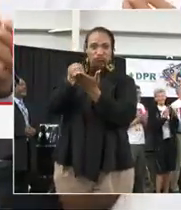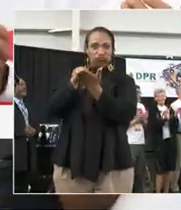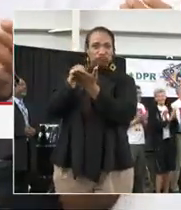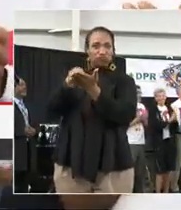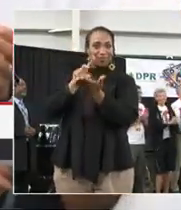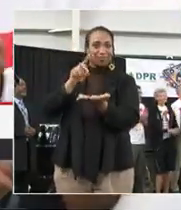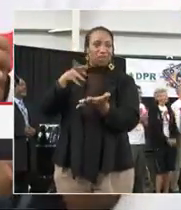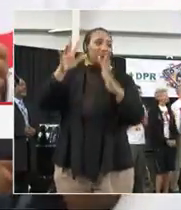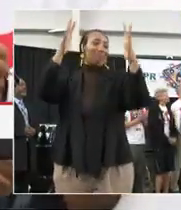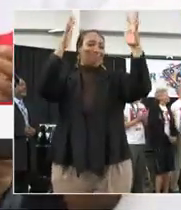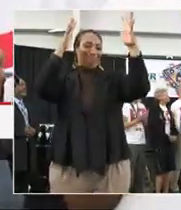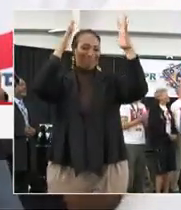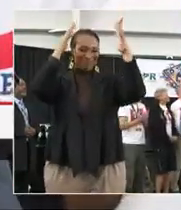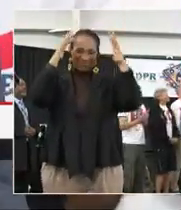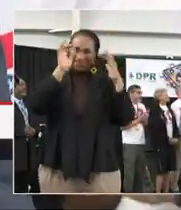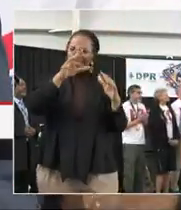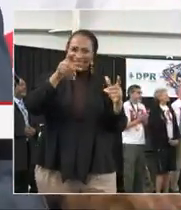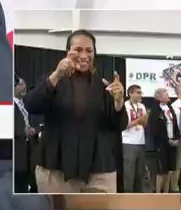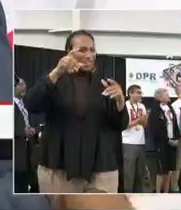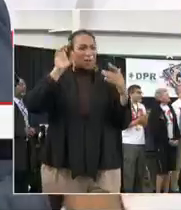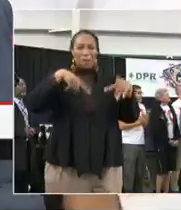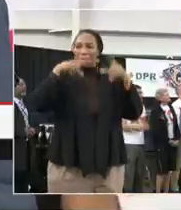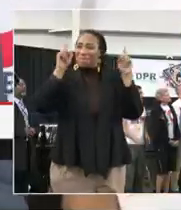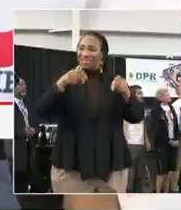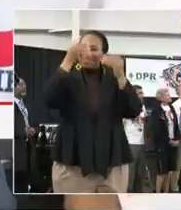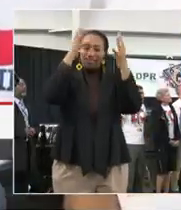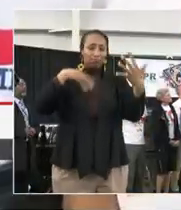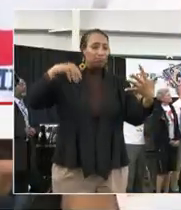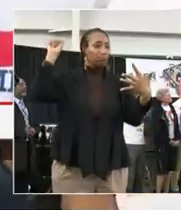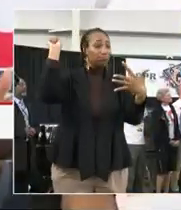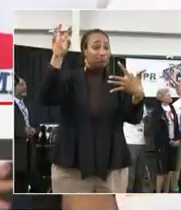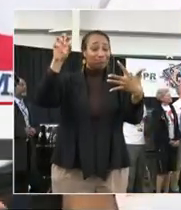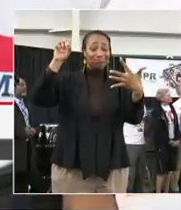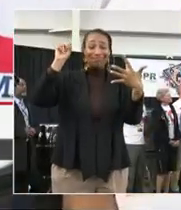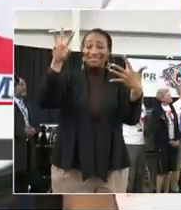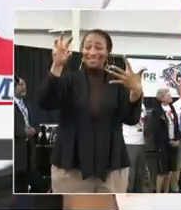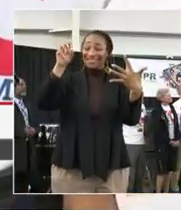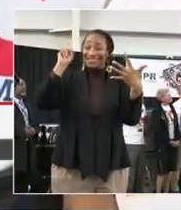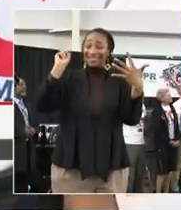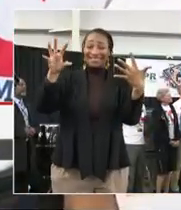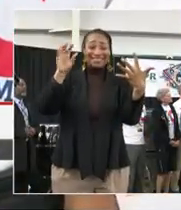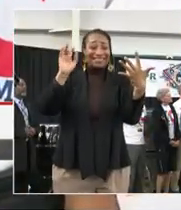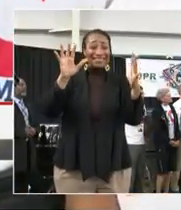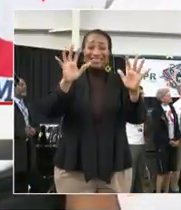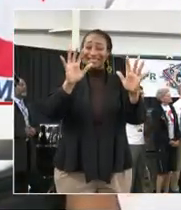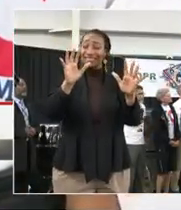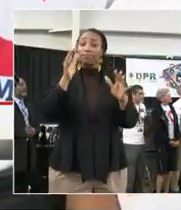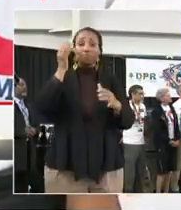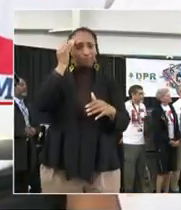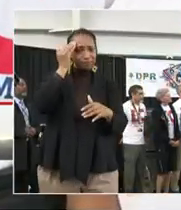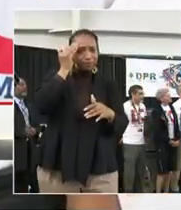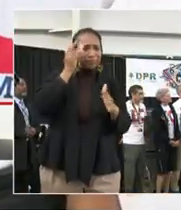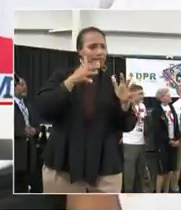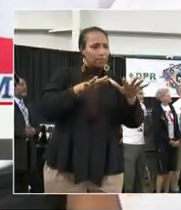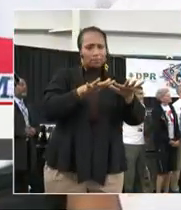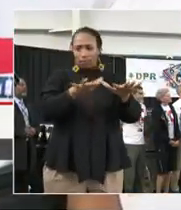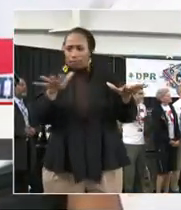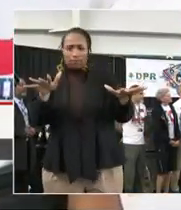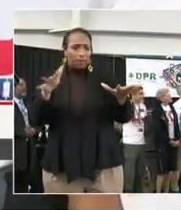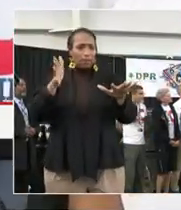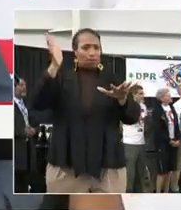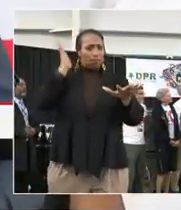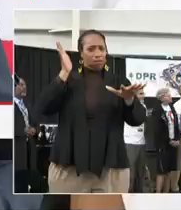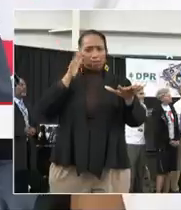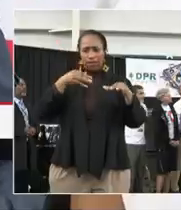I have to tell you that somebody made a real bad decision about 30 years ago. But we're going to